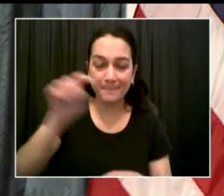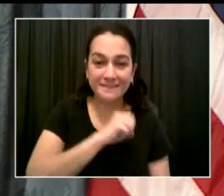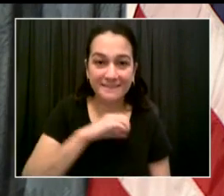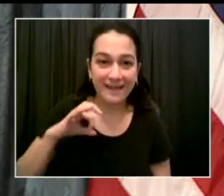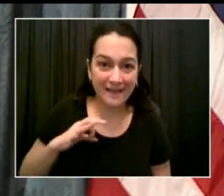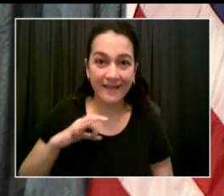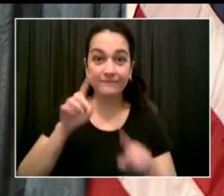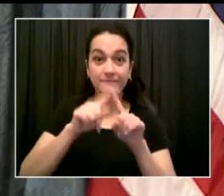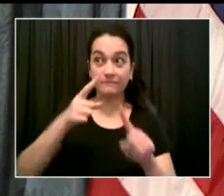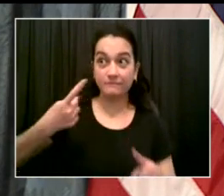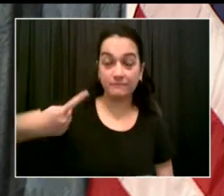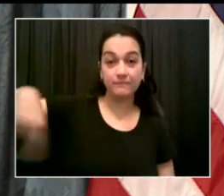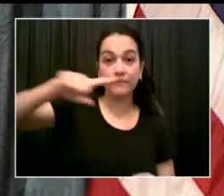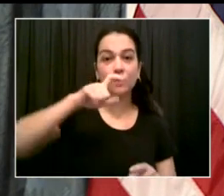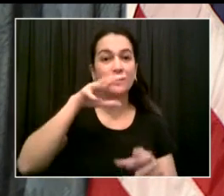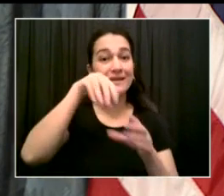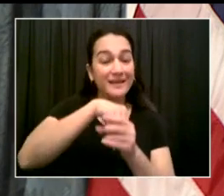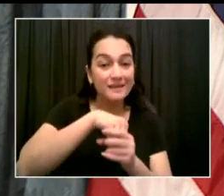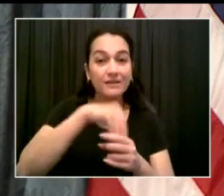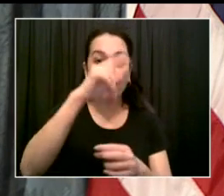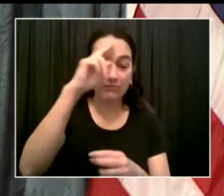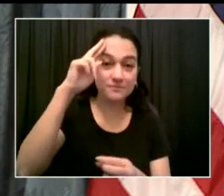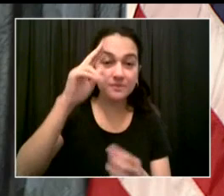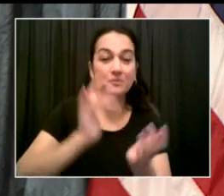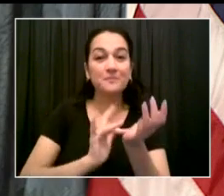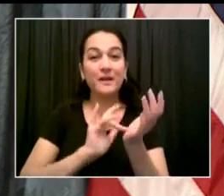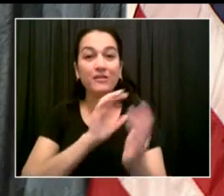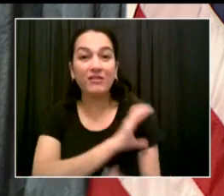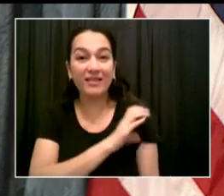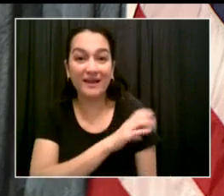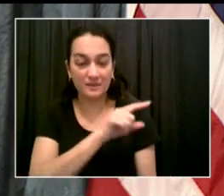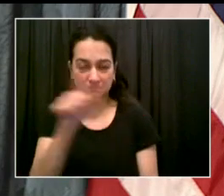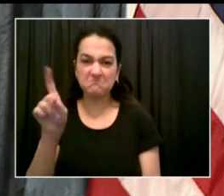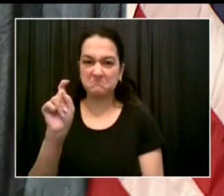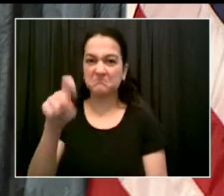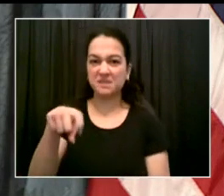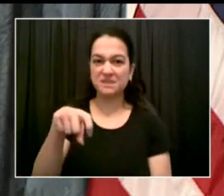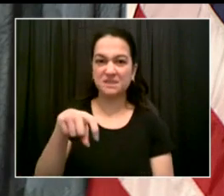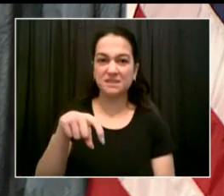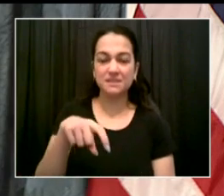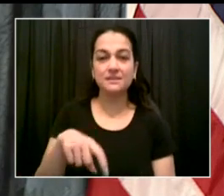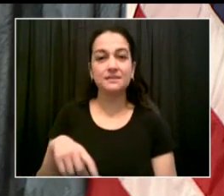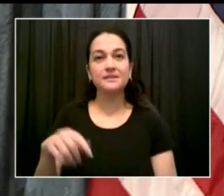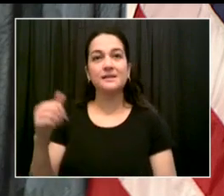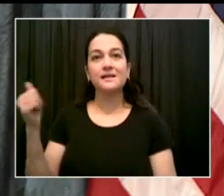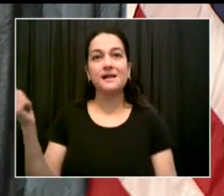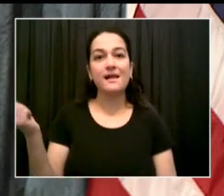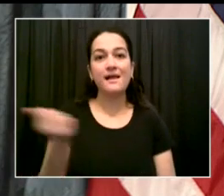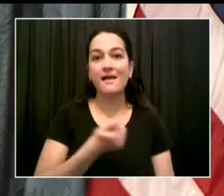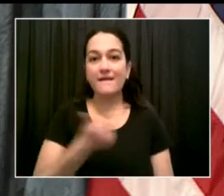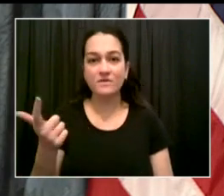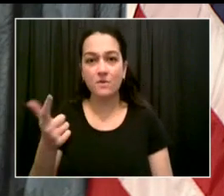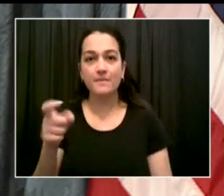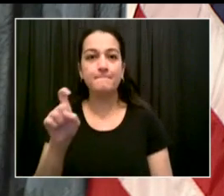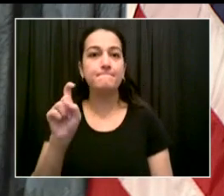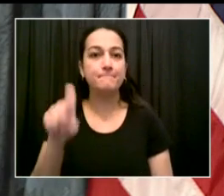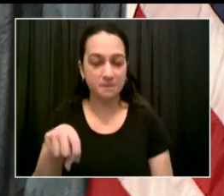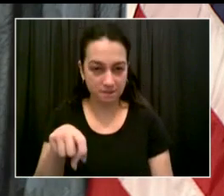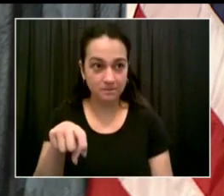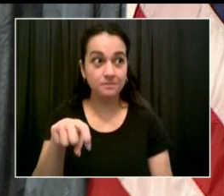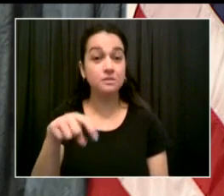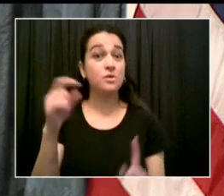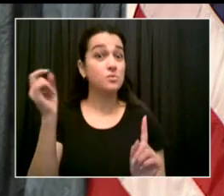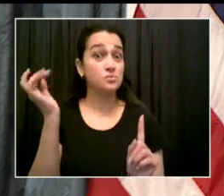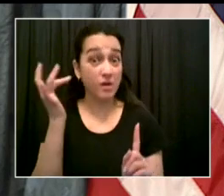Because of the Delta variant, increasingly the choice is between infection or vaccination, and that can mean the difference